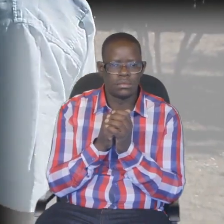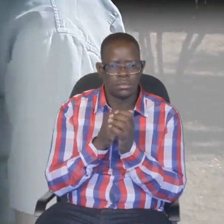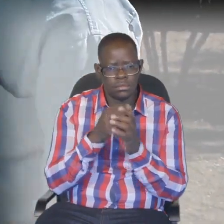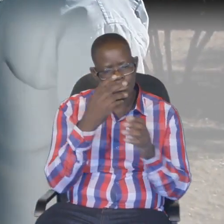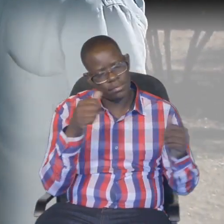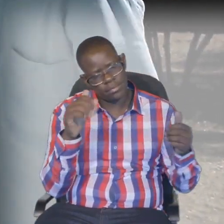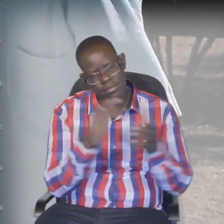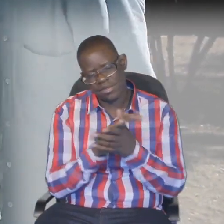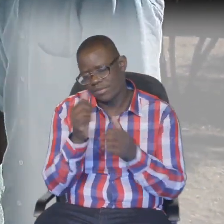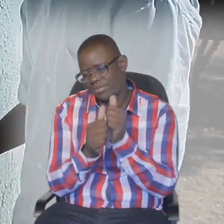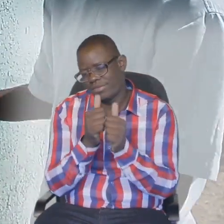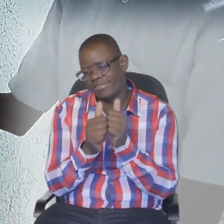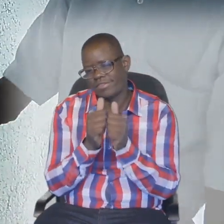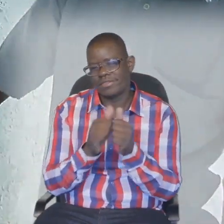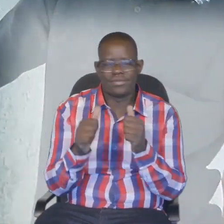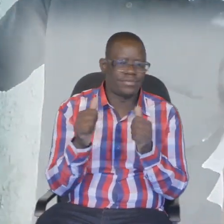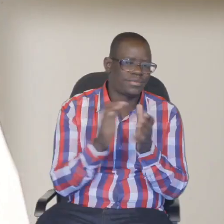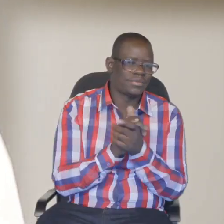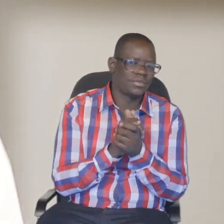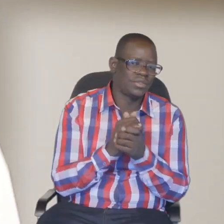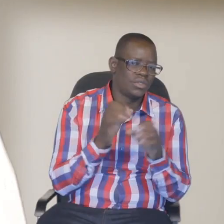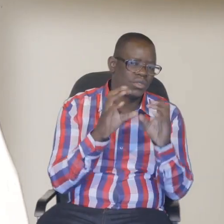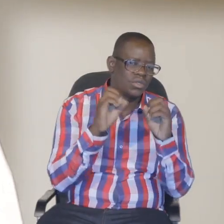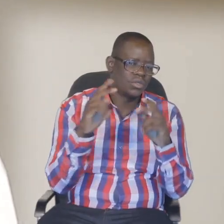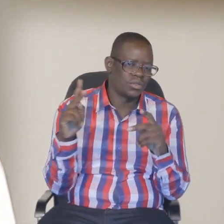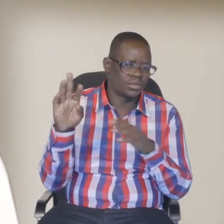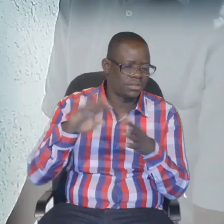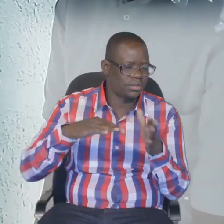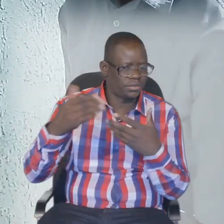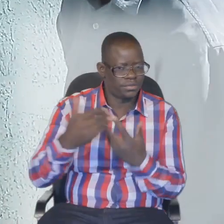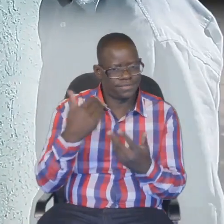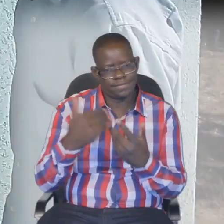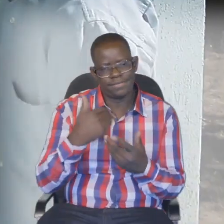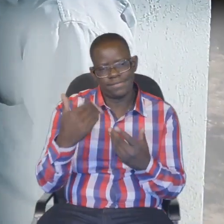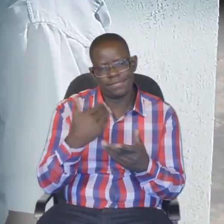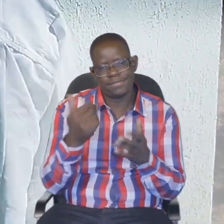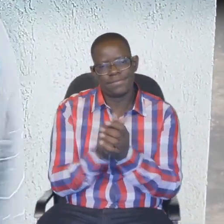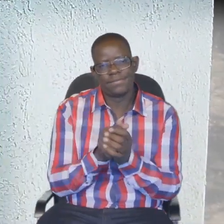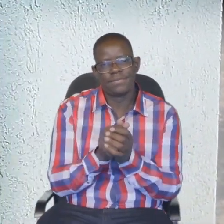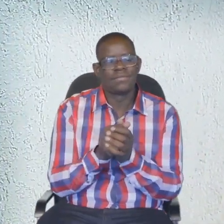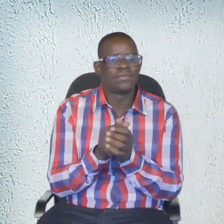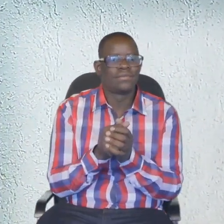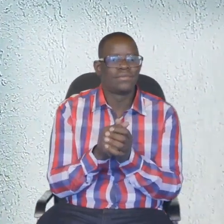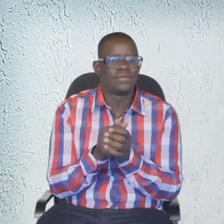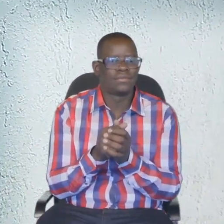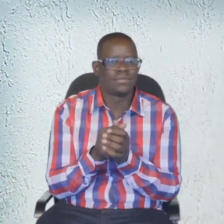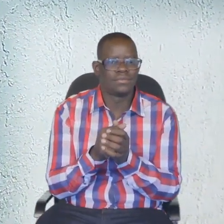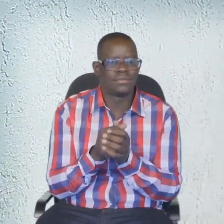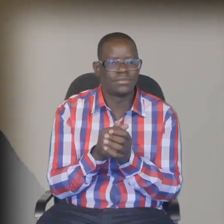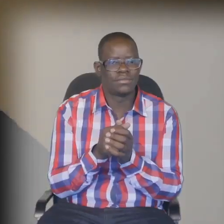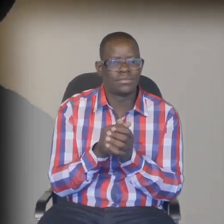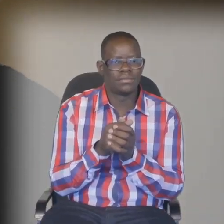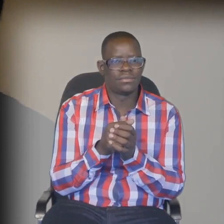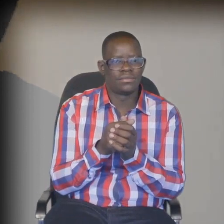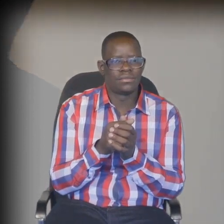So, What's up, brother? yo, what's up, guys? What's up, Frank? Cool. Come in, guys, come in. Michelle is preparing some cookies and coffee.